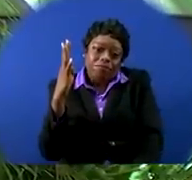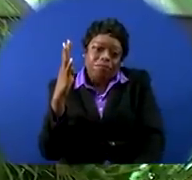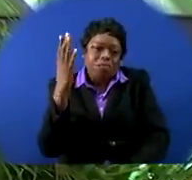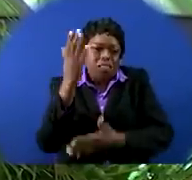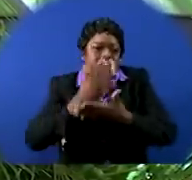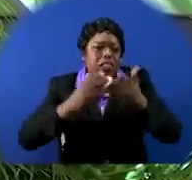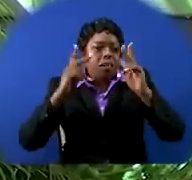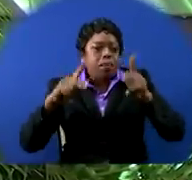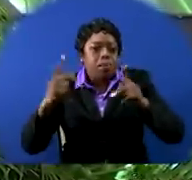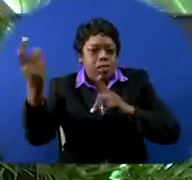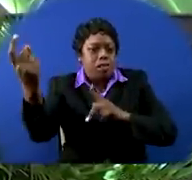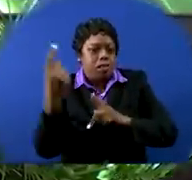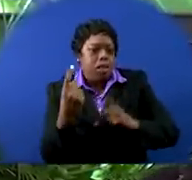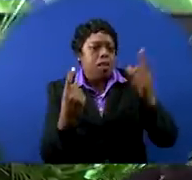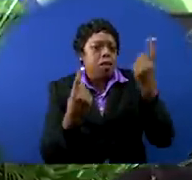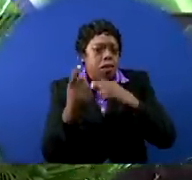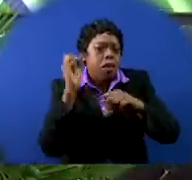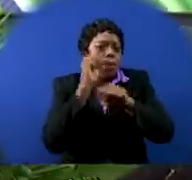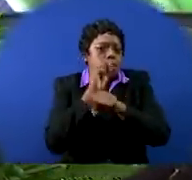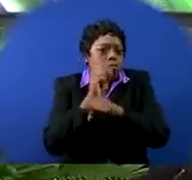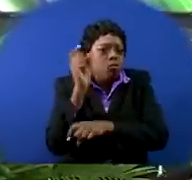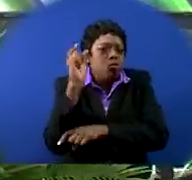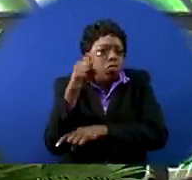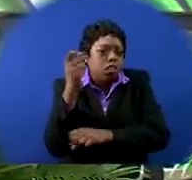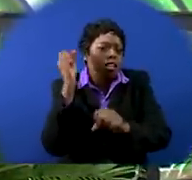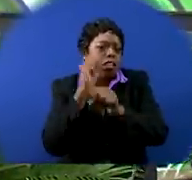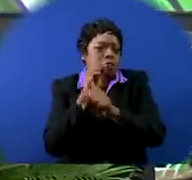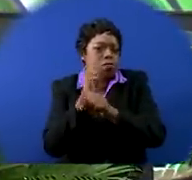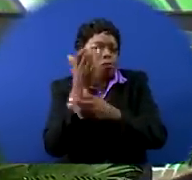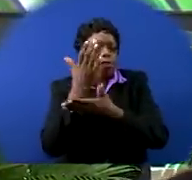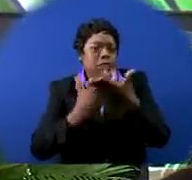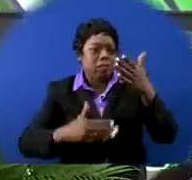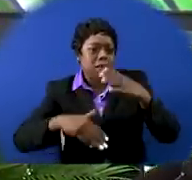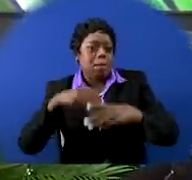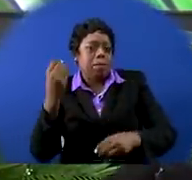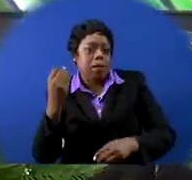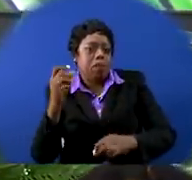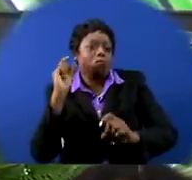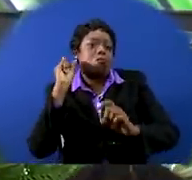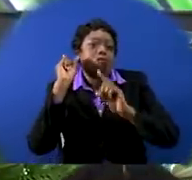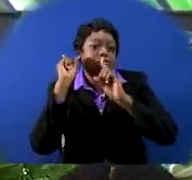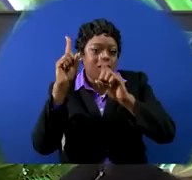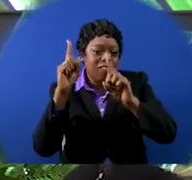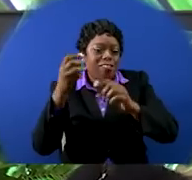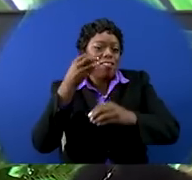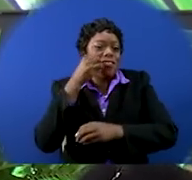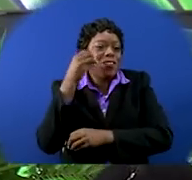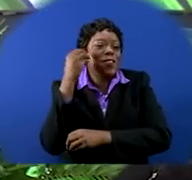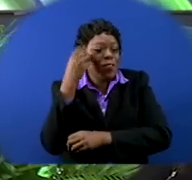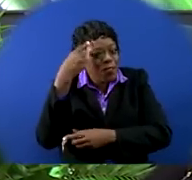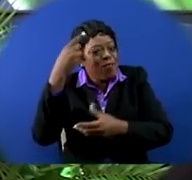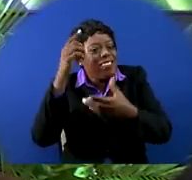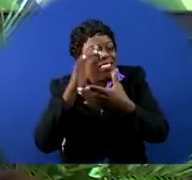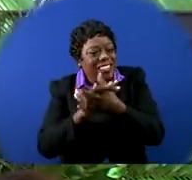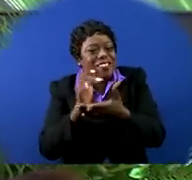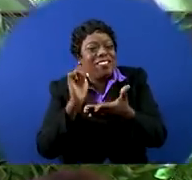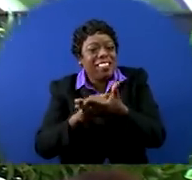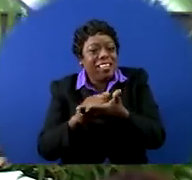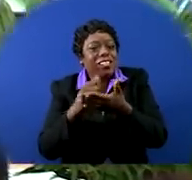Somebody came to church needing you to work something out. May we go home believing that you're working it out.